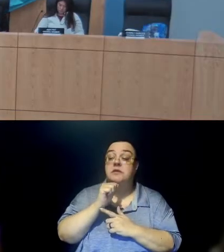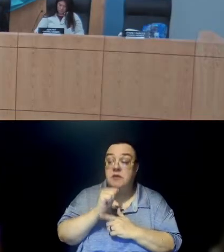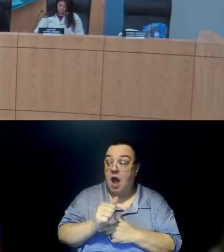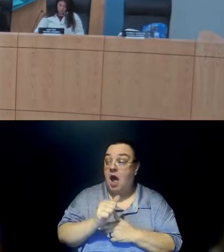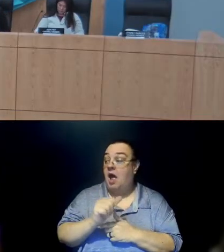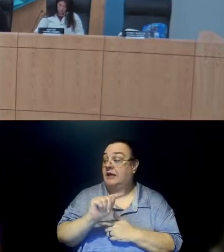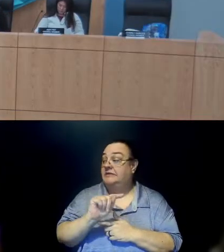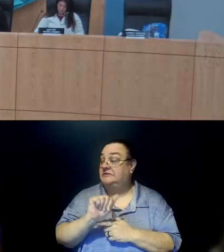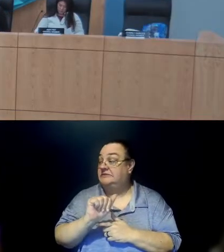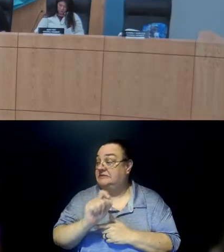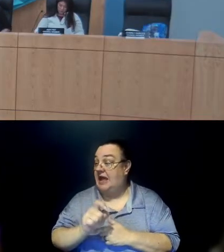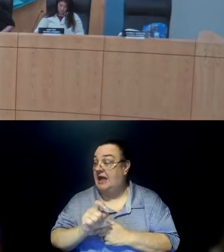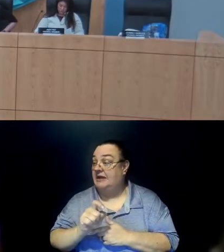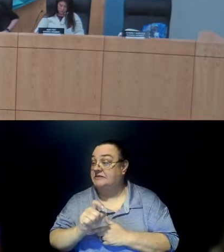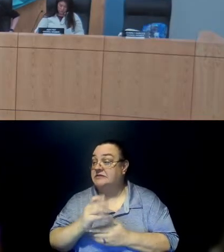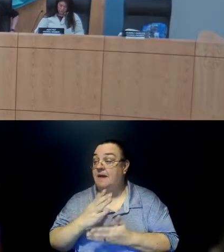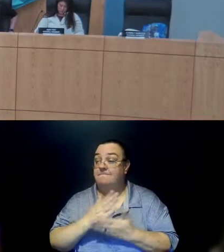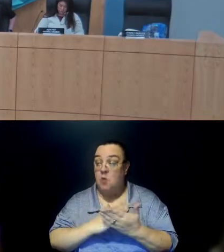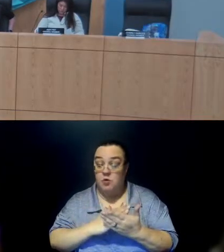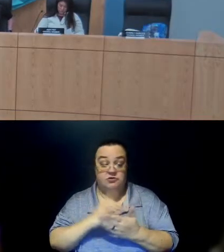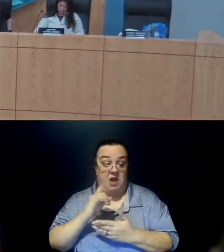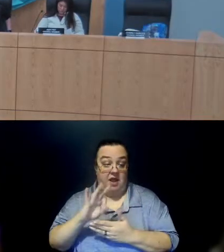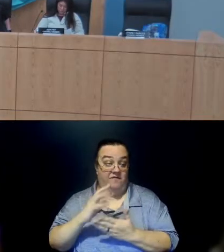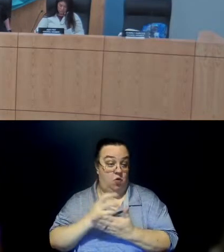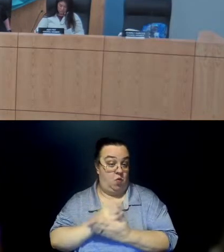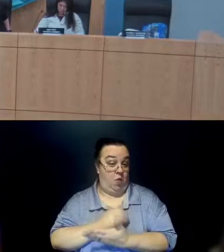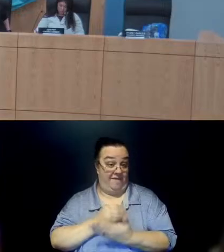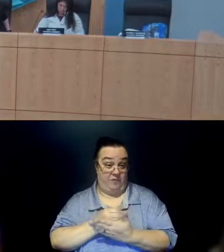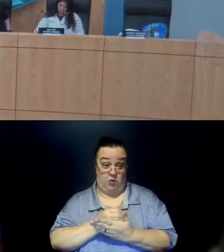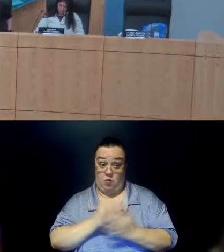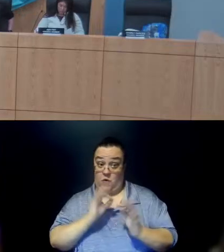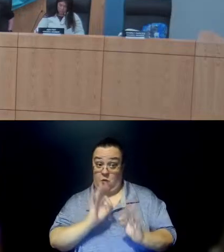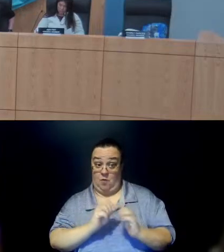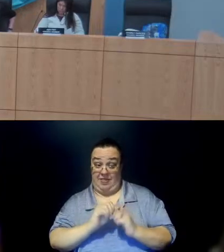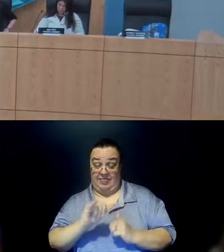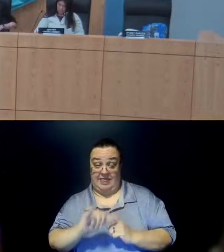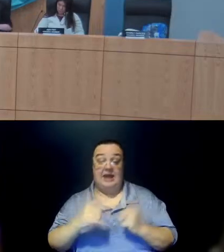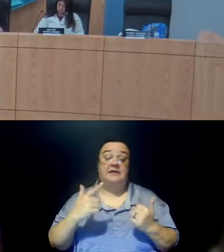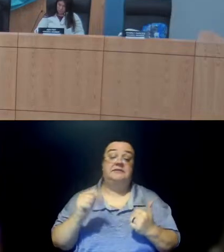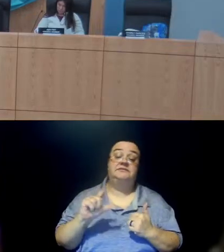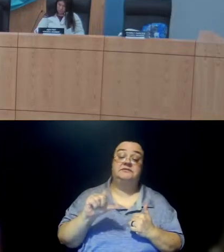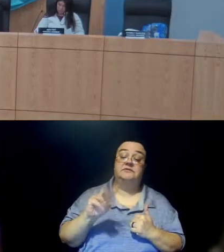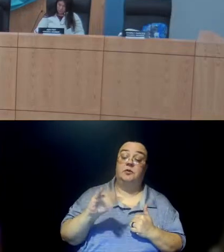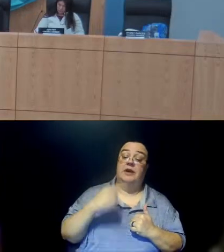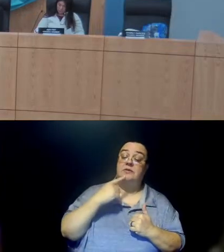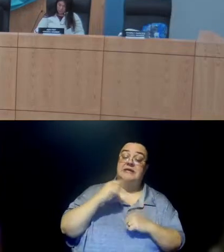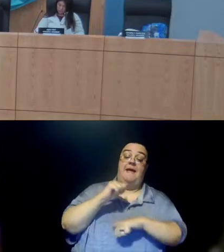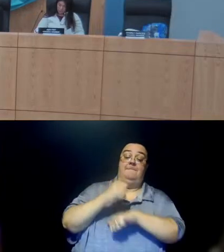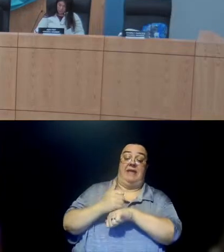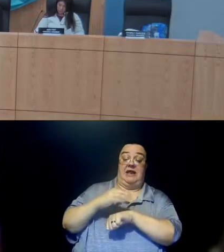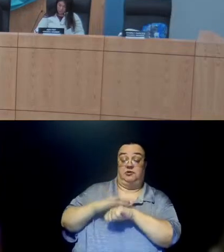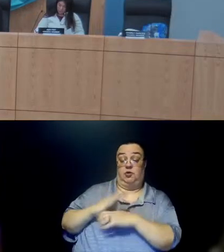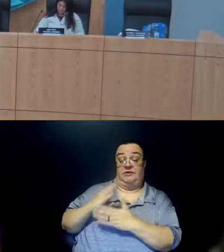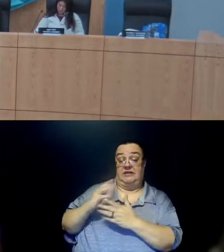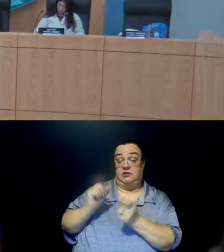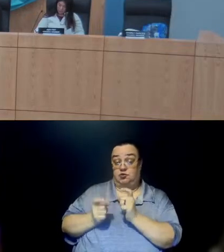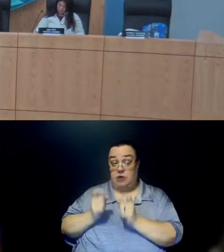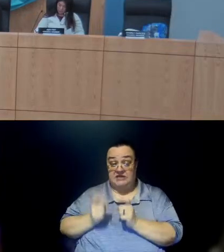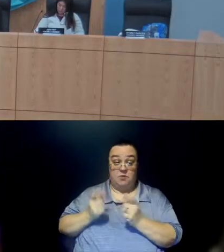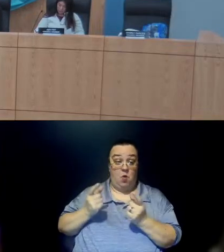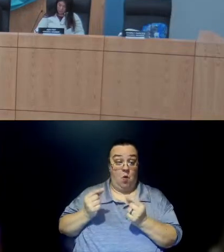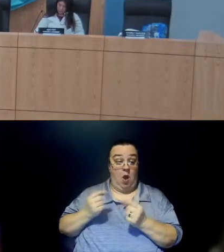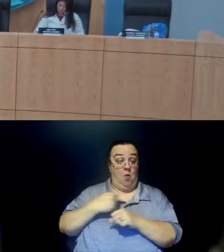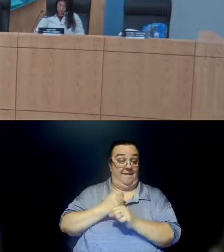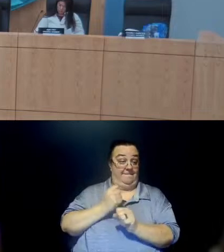non-tax portion of the revenue? We're good on that? I'll say based off of the adjustments that we've made